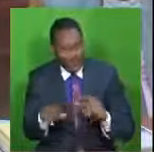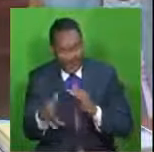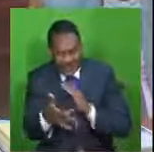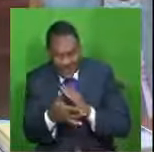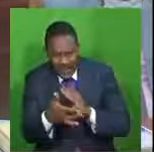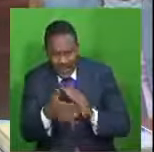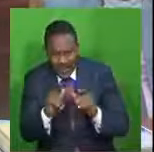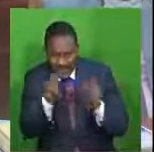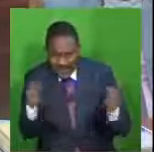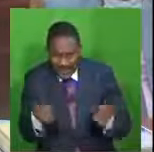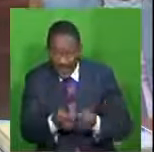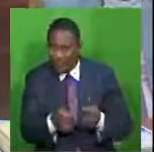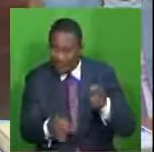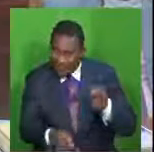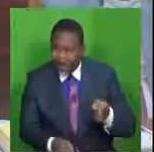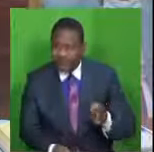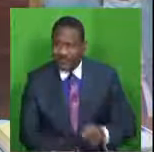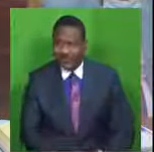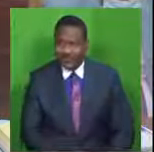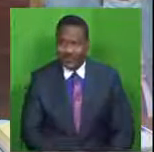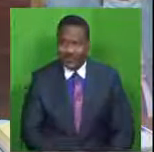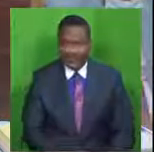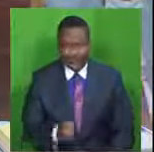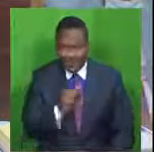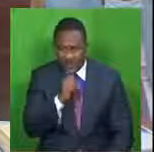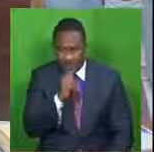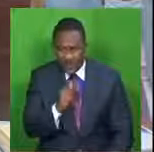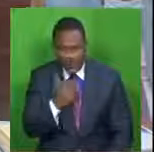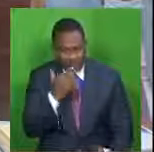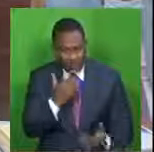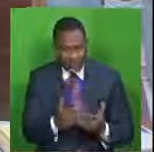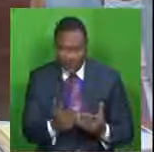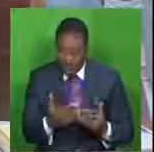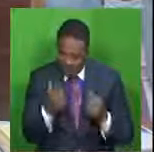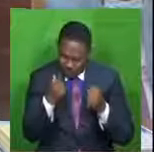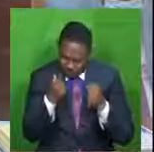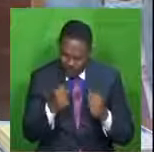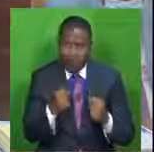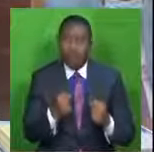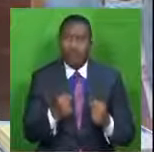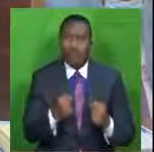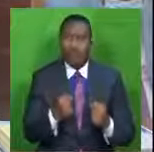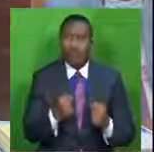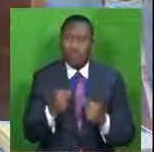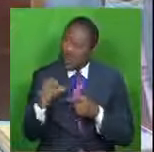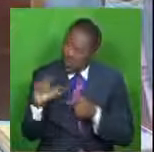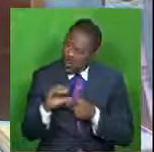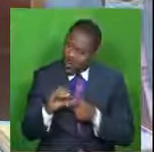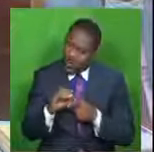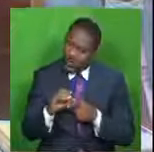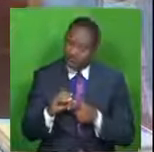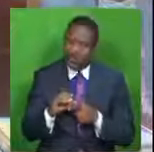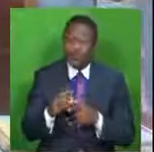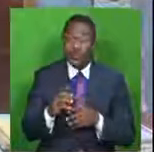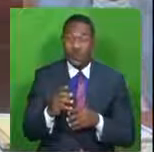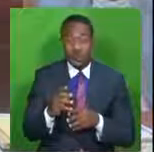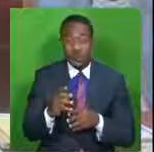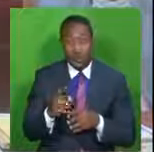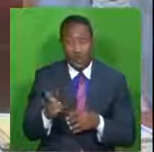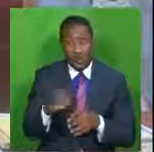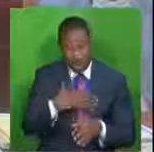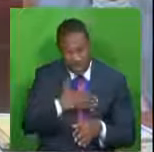bench is not good and strong enough. And you must work on the